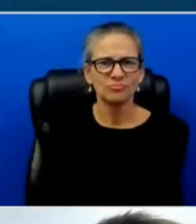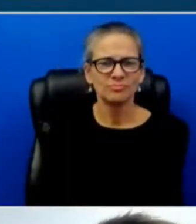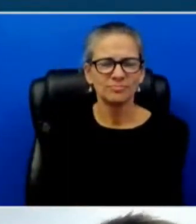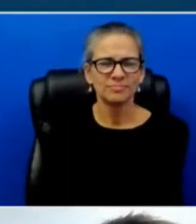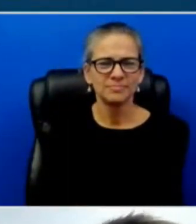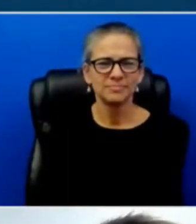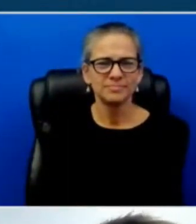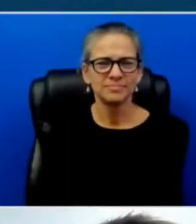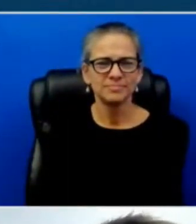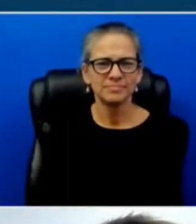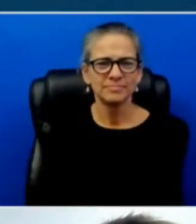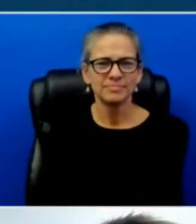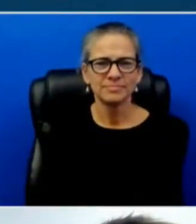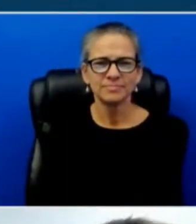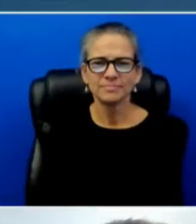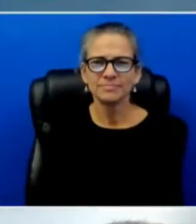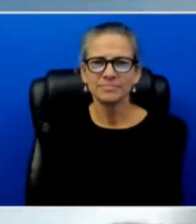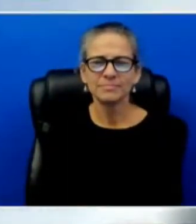We've had,